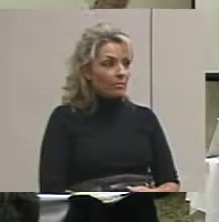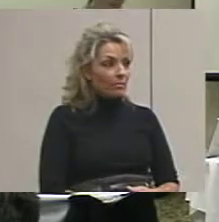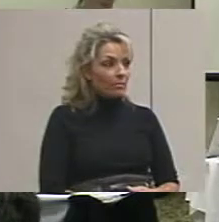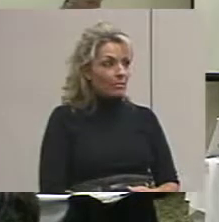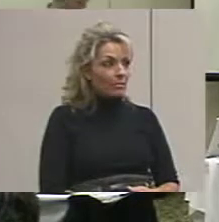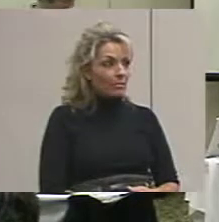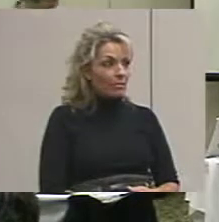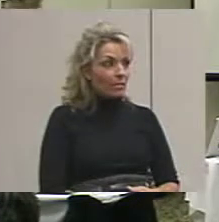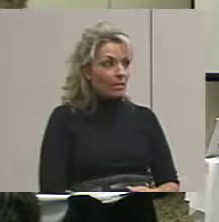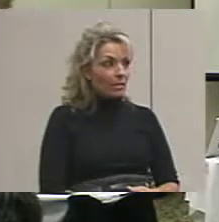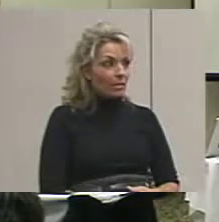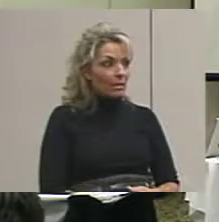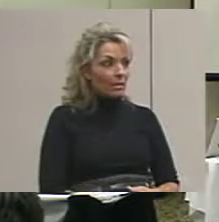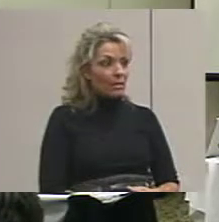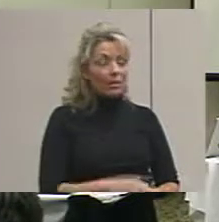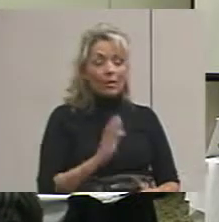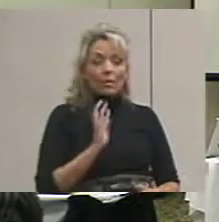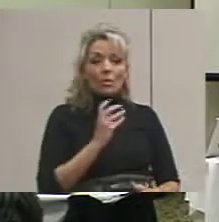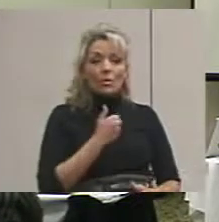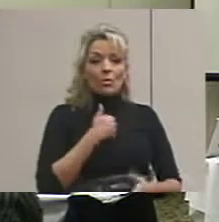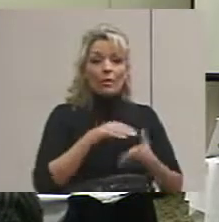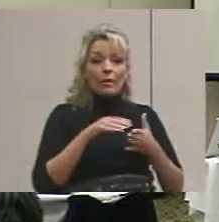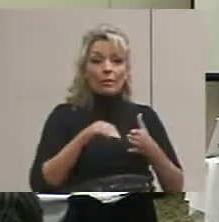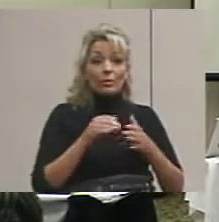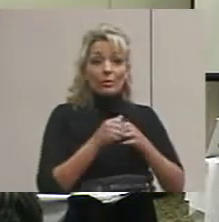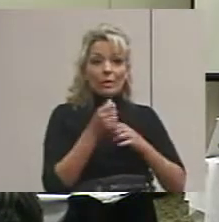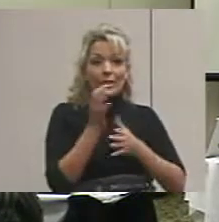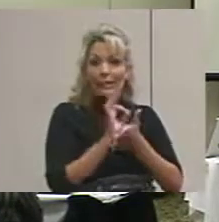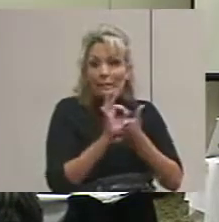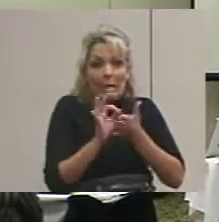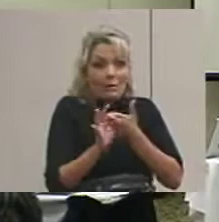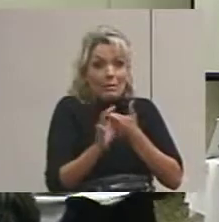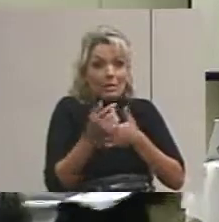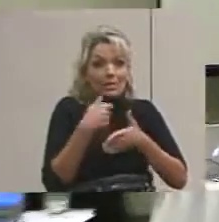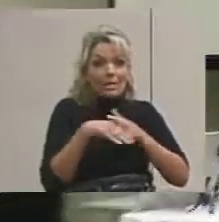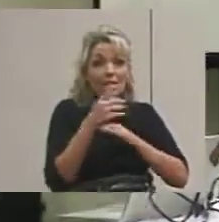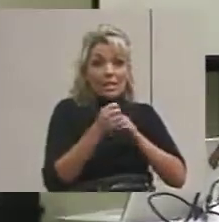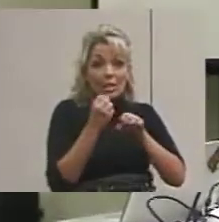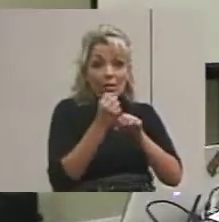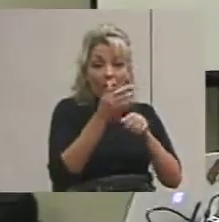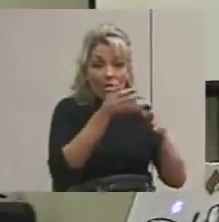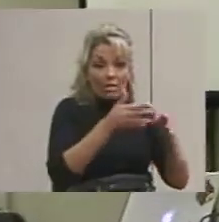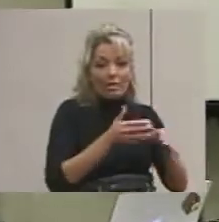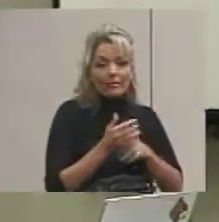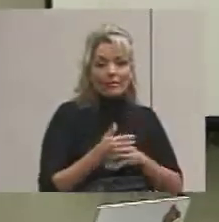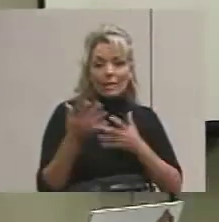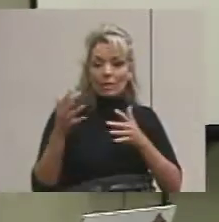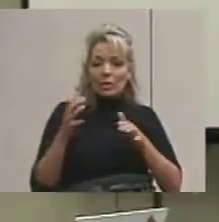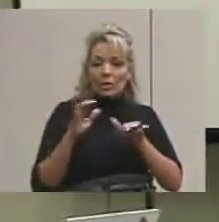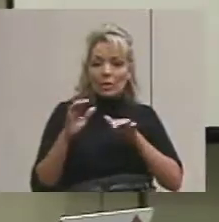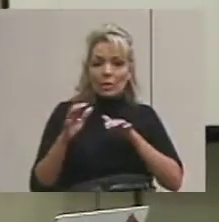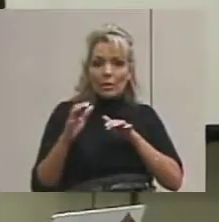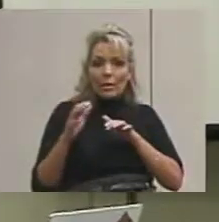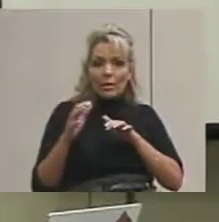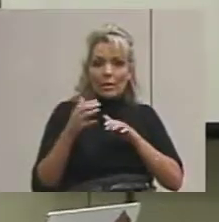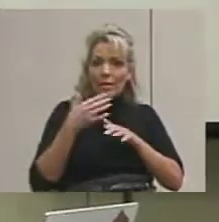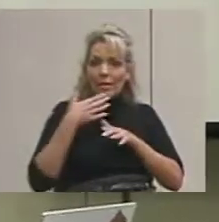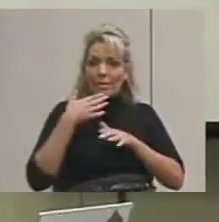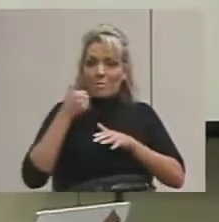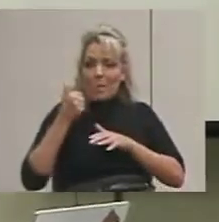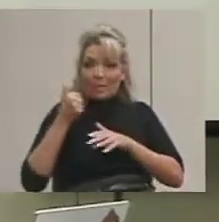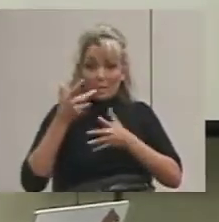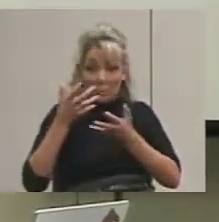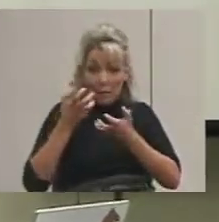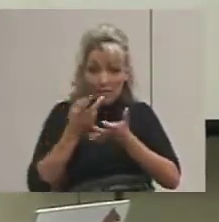Okay. We have a student who, with only 9 weeks into the year, is already doing his best to fail. And we,